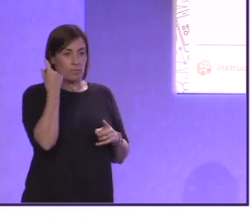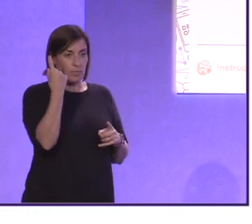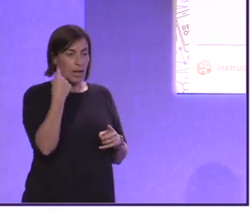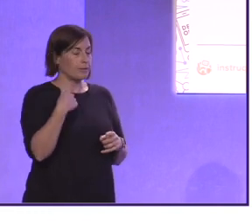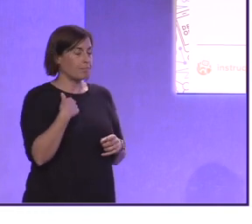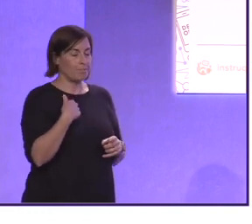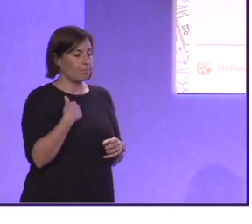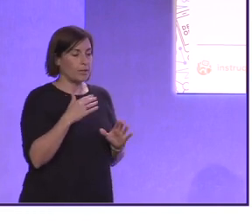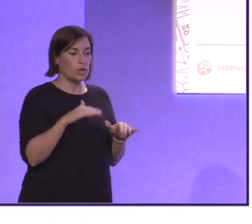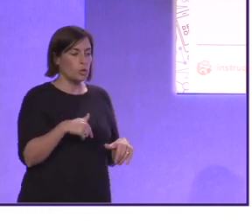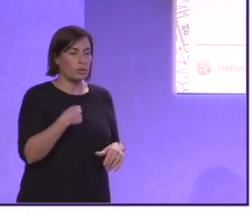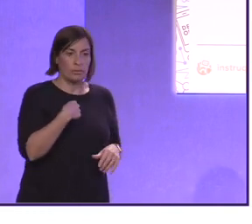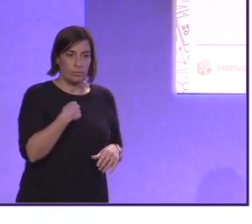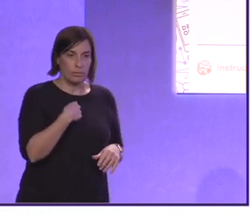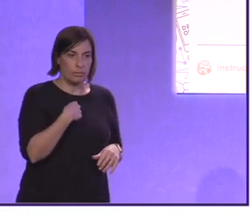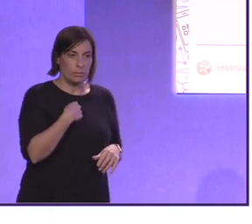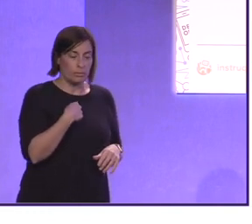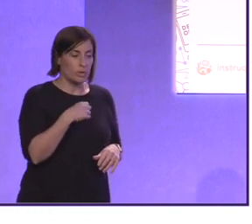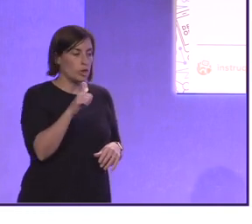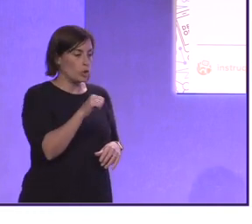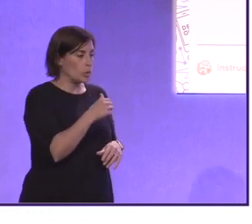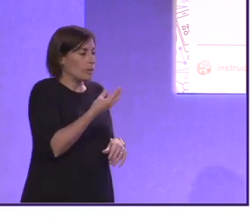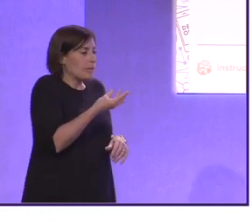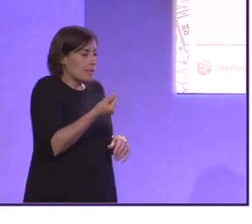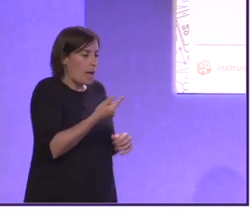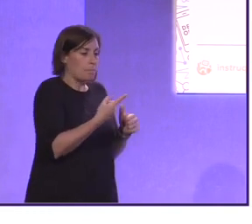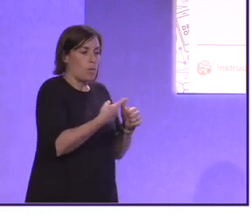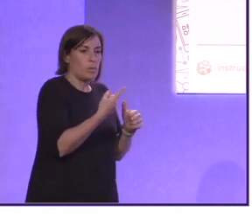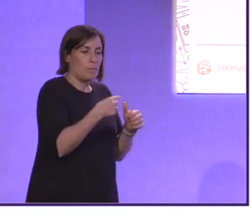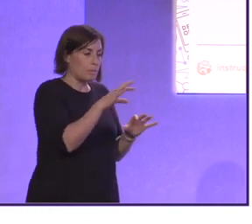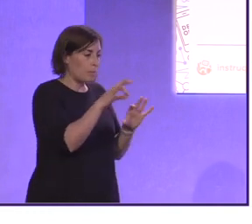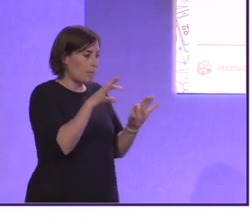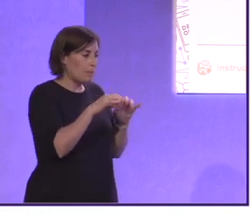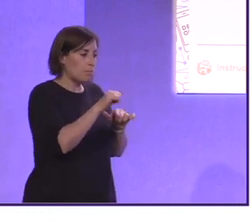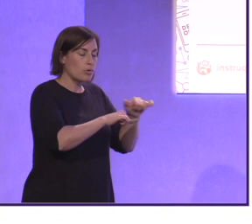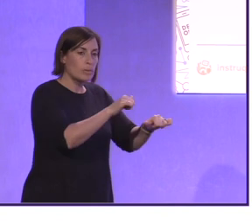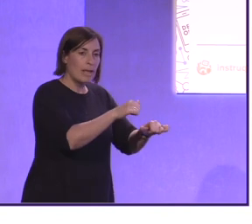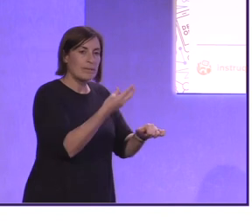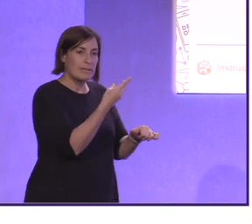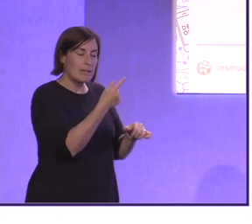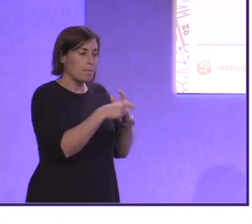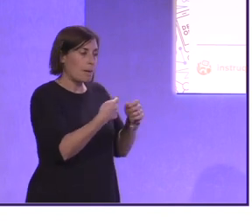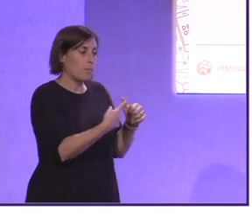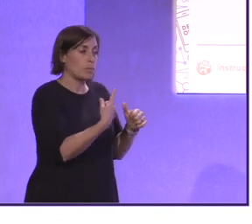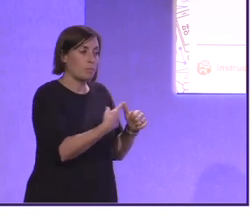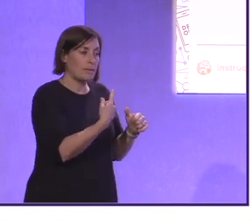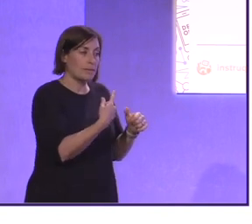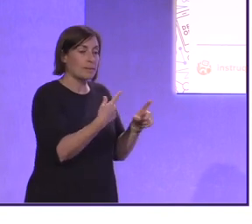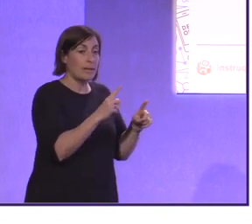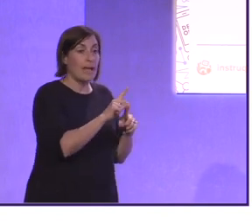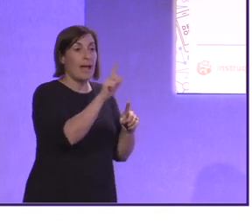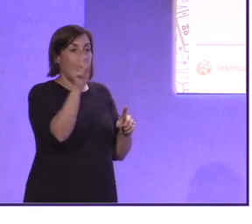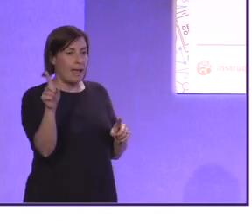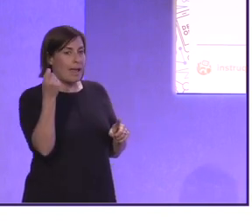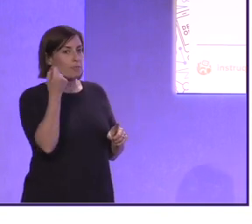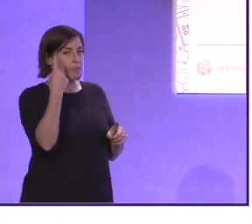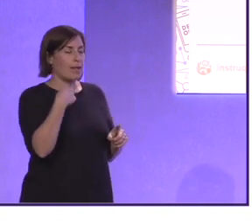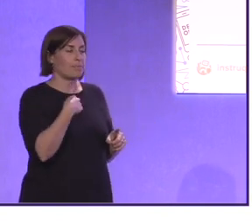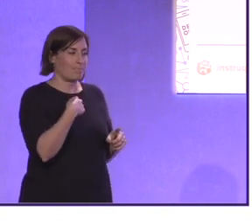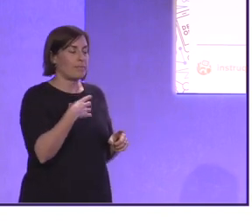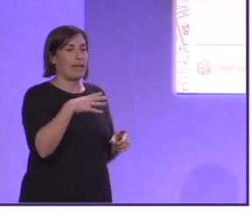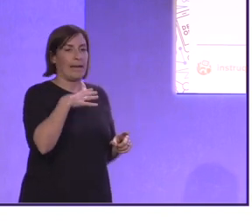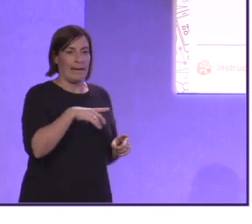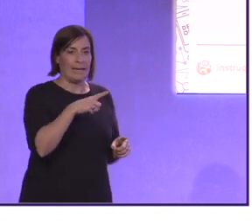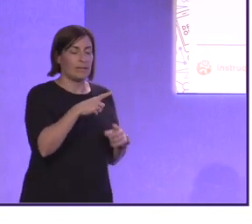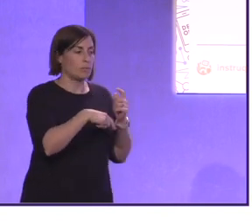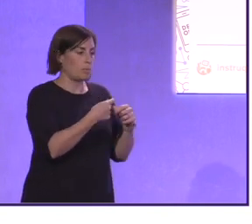should have been doing was automate some of those processes, and which we eventually did once we realized that there was a need, whereby, to